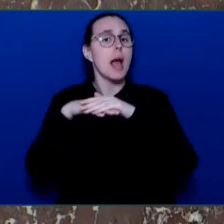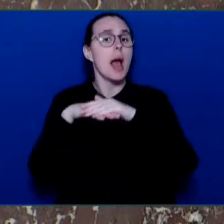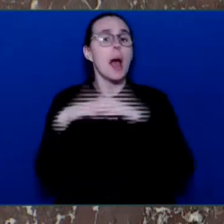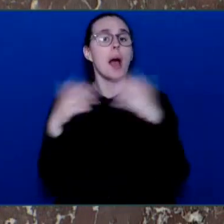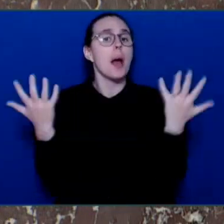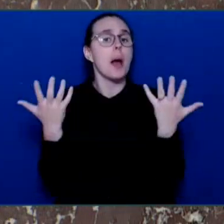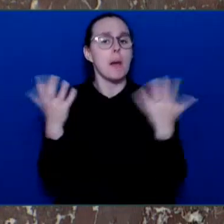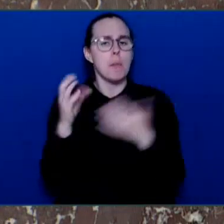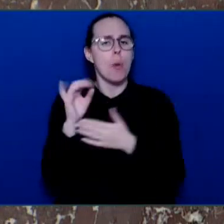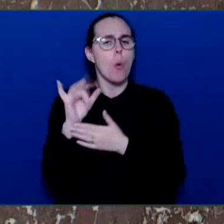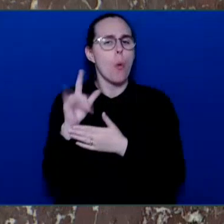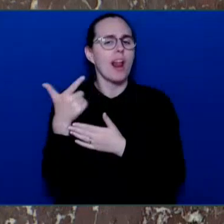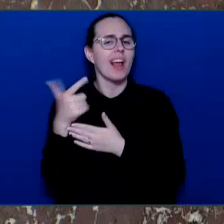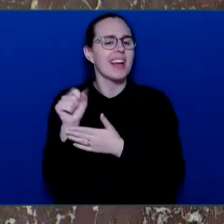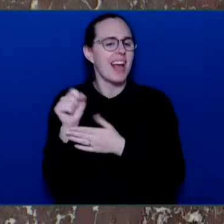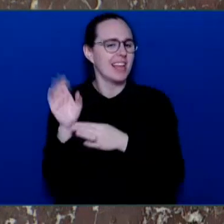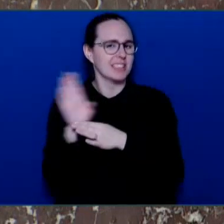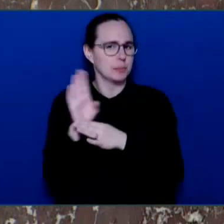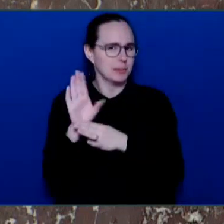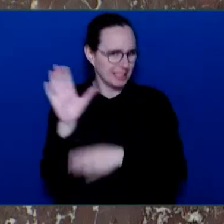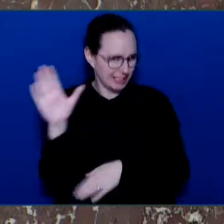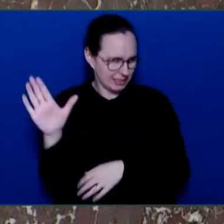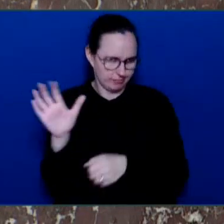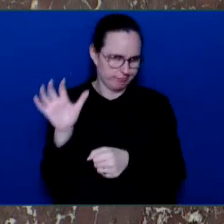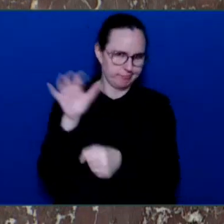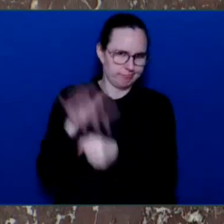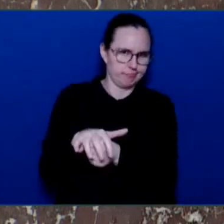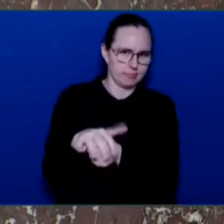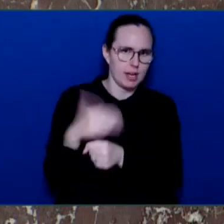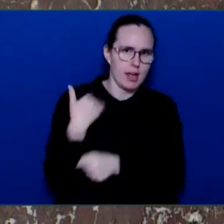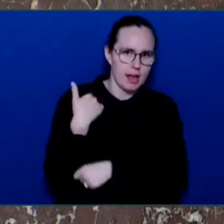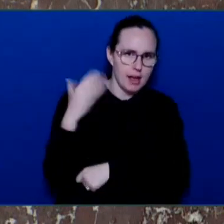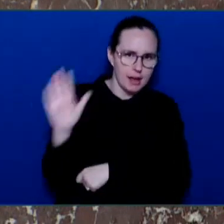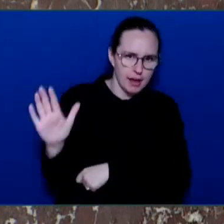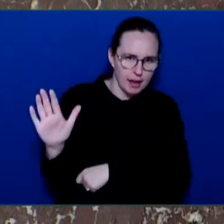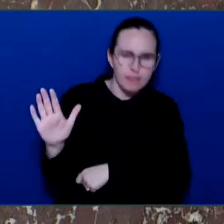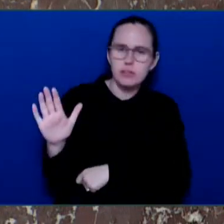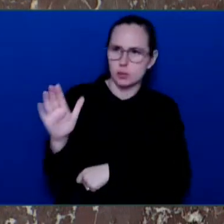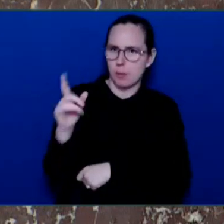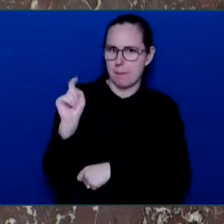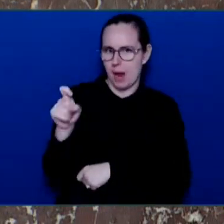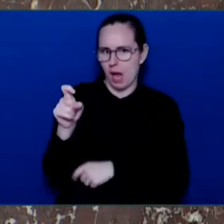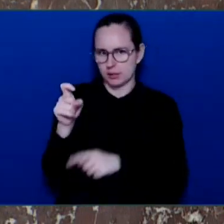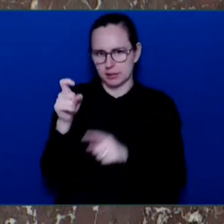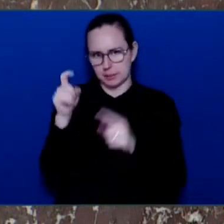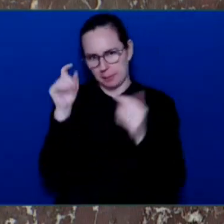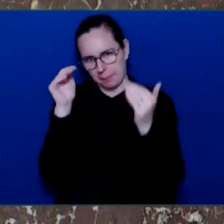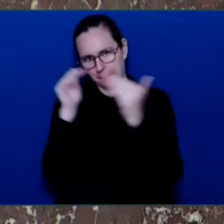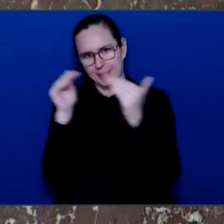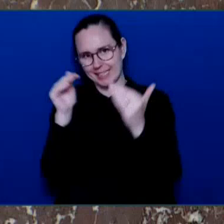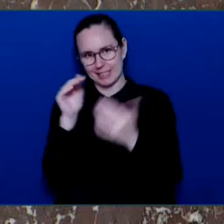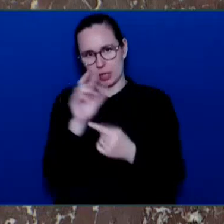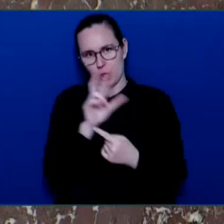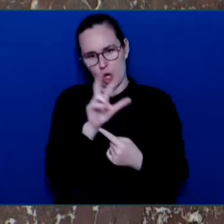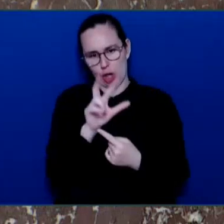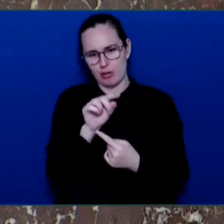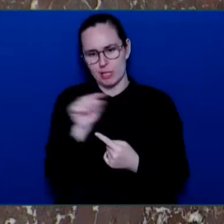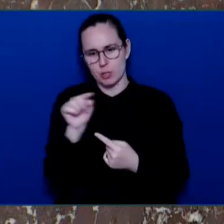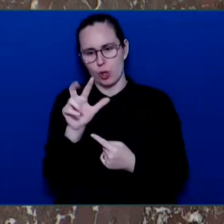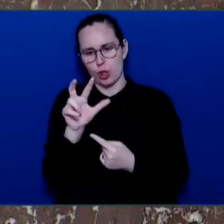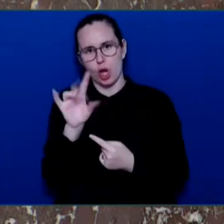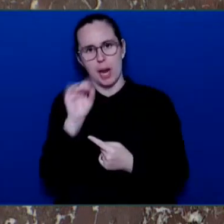to 38%. And the member should know that coal exports from British Columbia are metallurgical